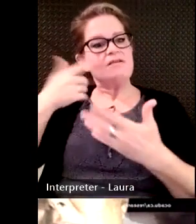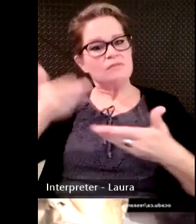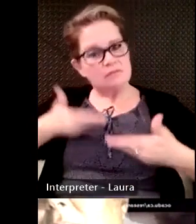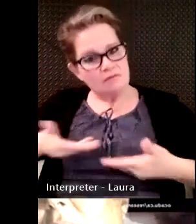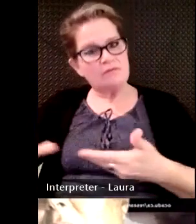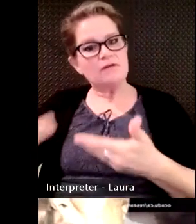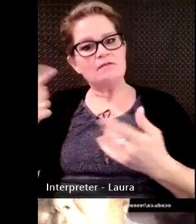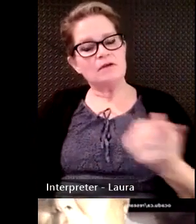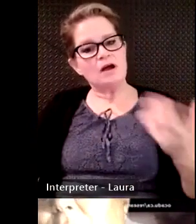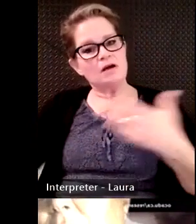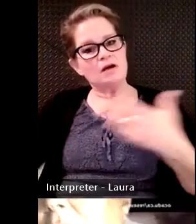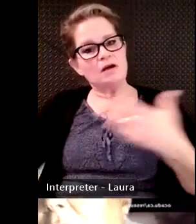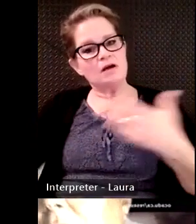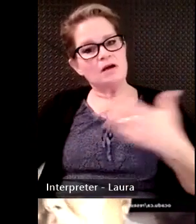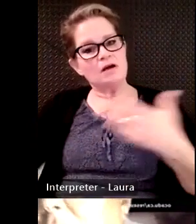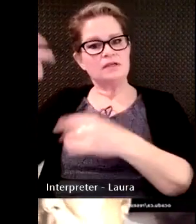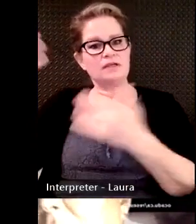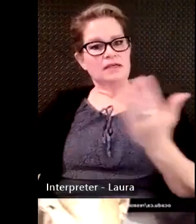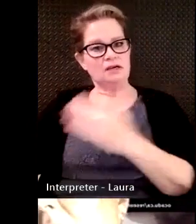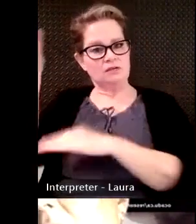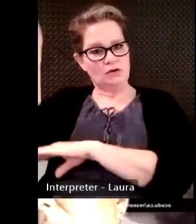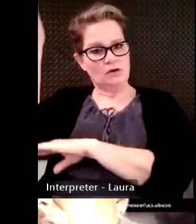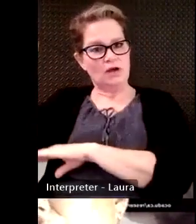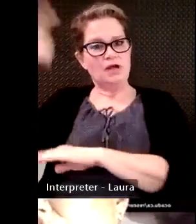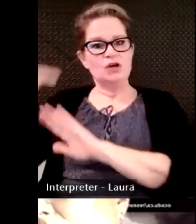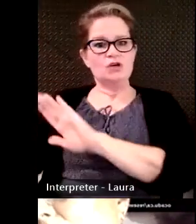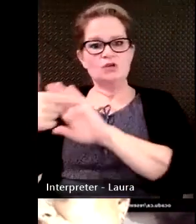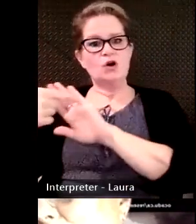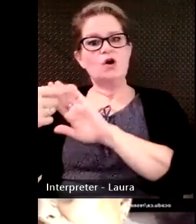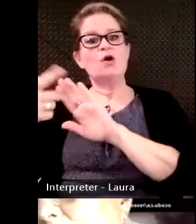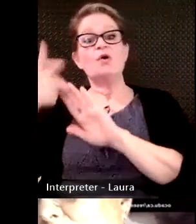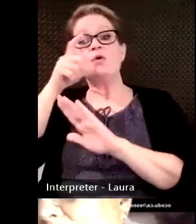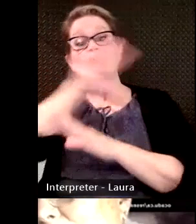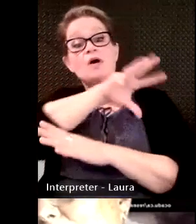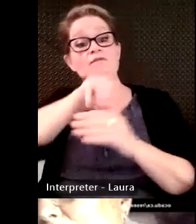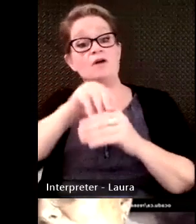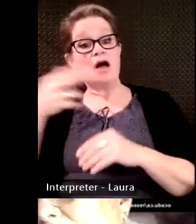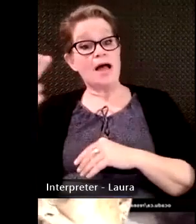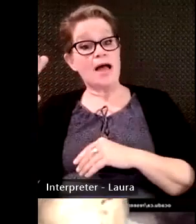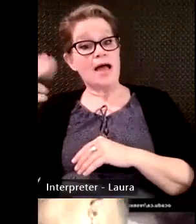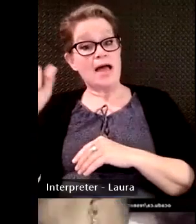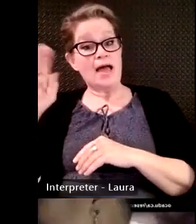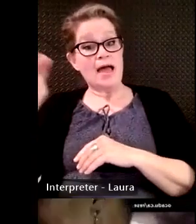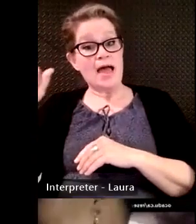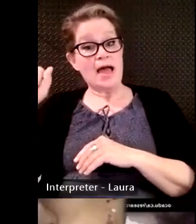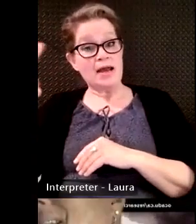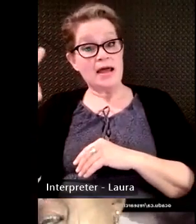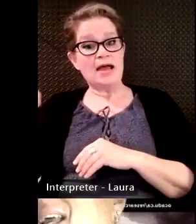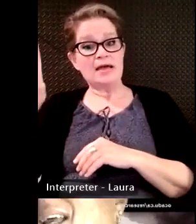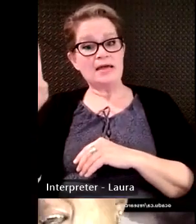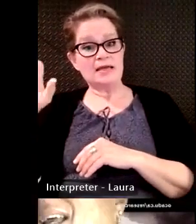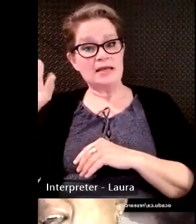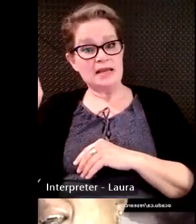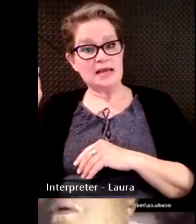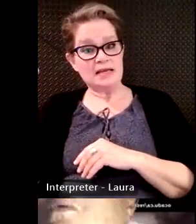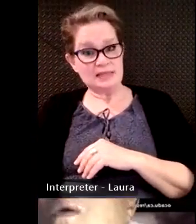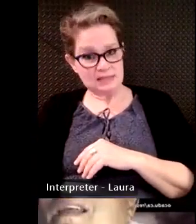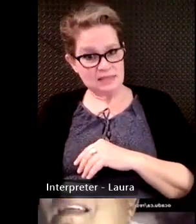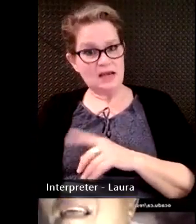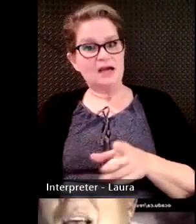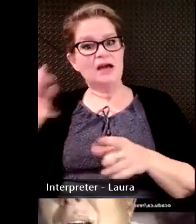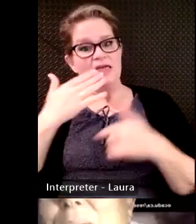Hannah Dixon, and others, such as the head curator of 113 Research and my sometimes TA,